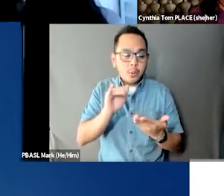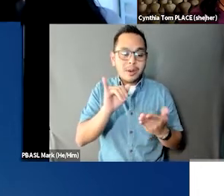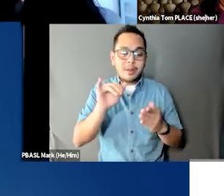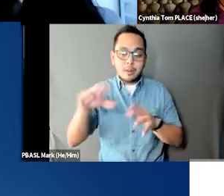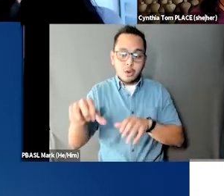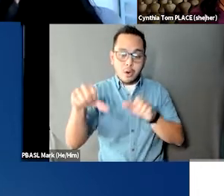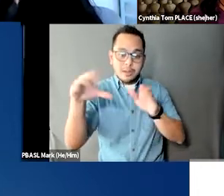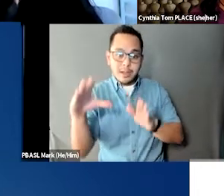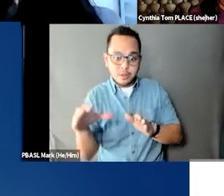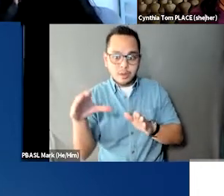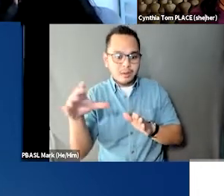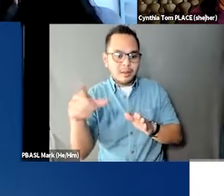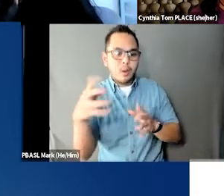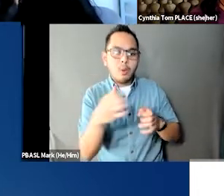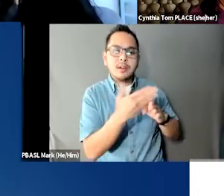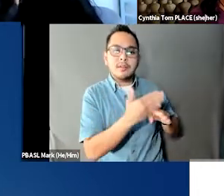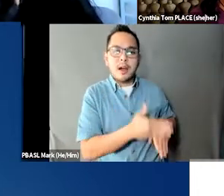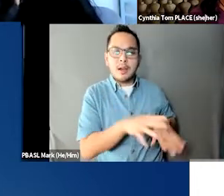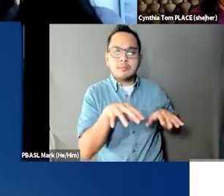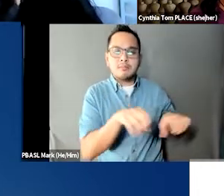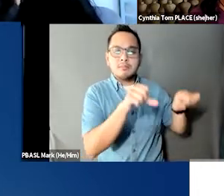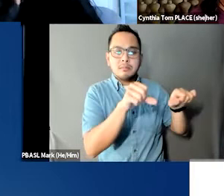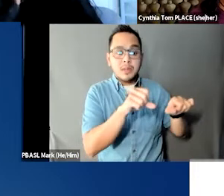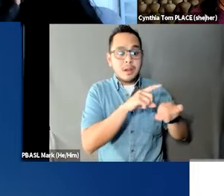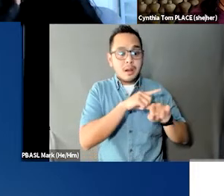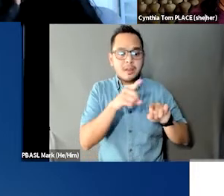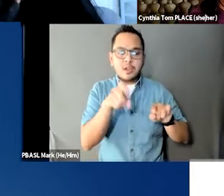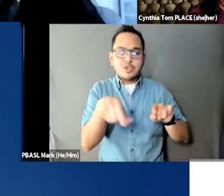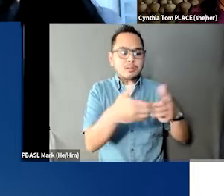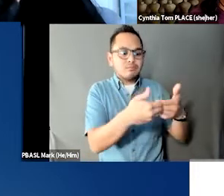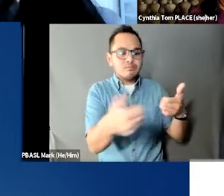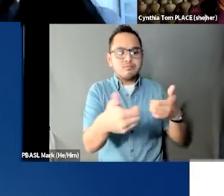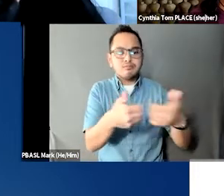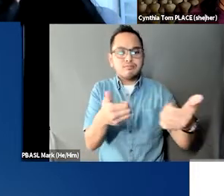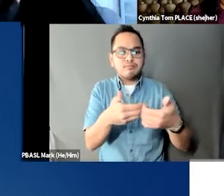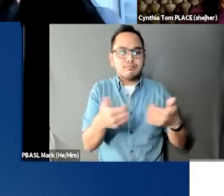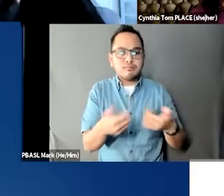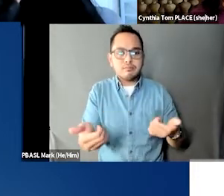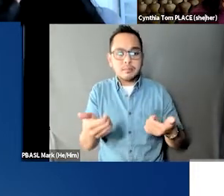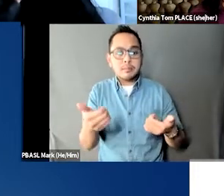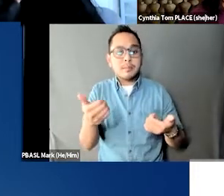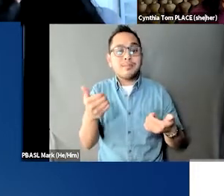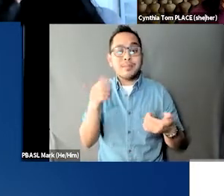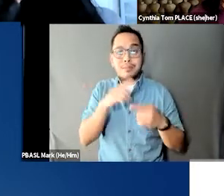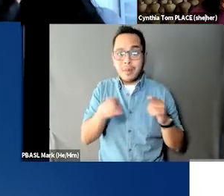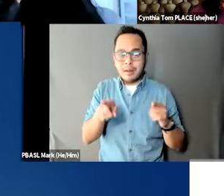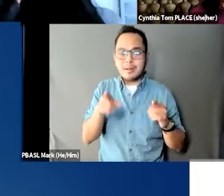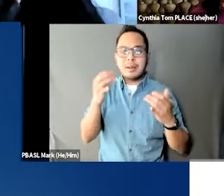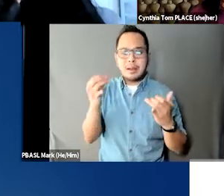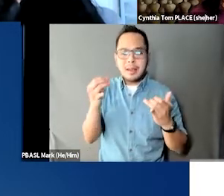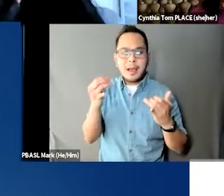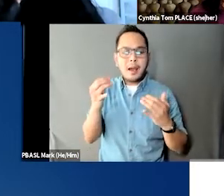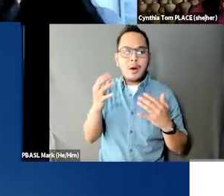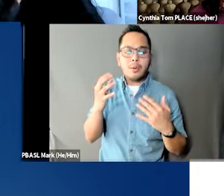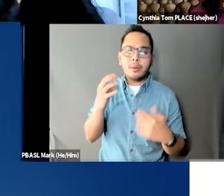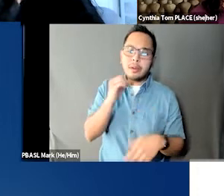to divide and conquer us, to separate us from community. Through this lens, healing becomes less of an I and